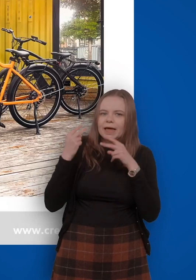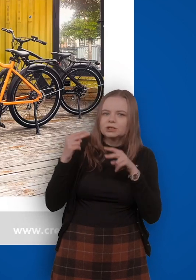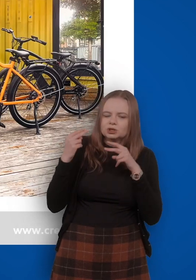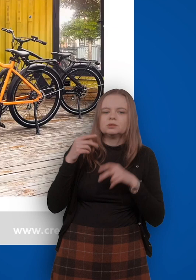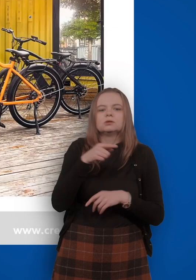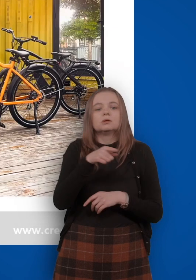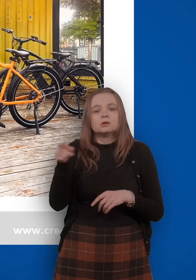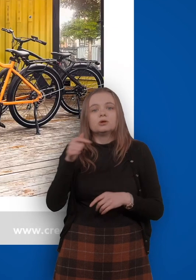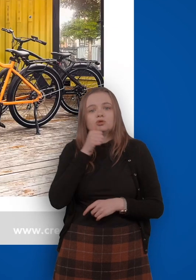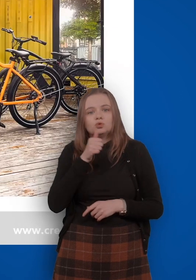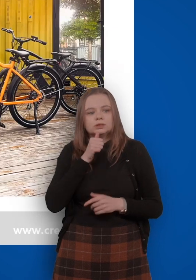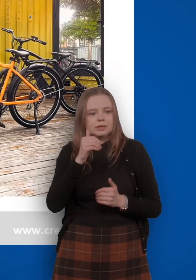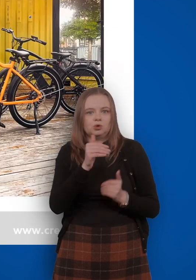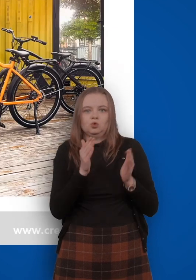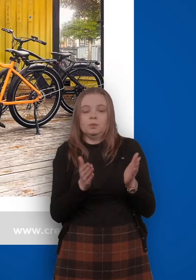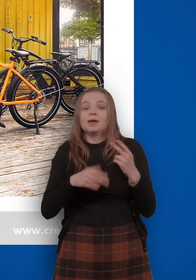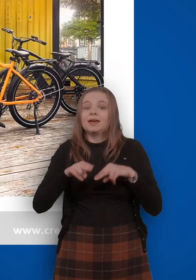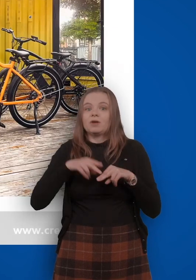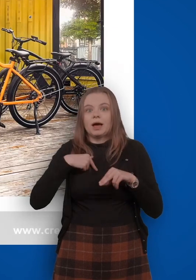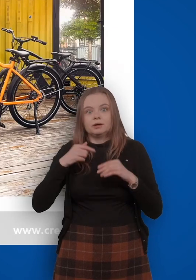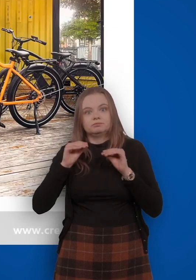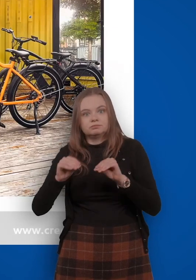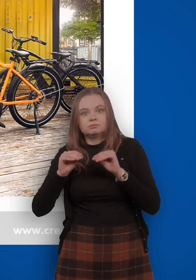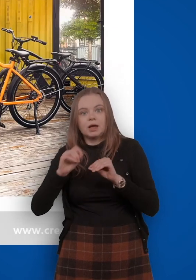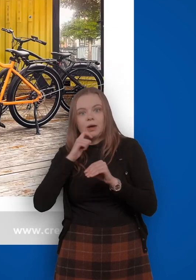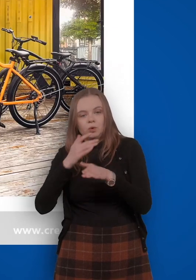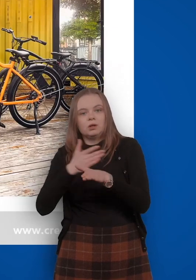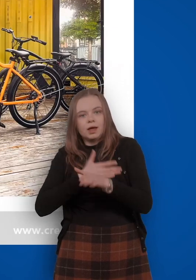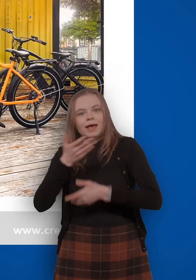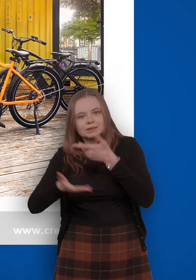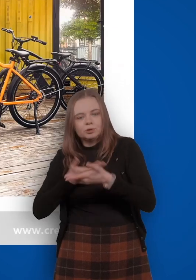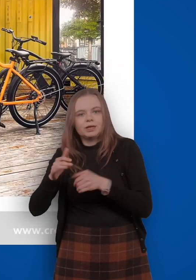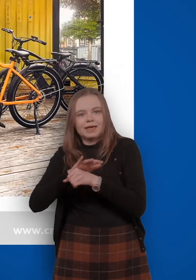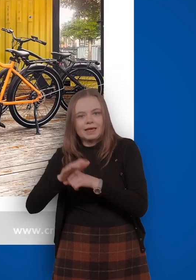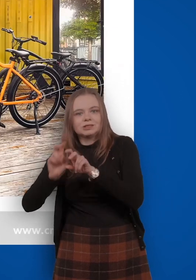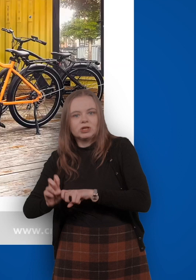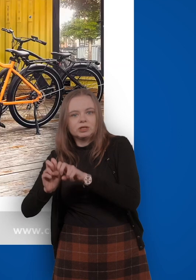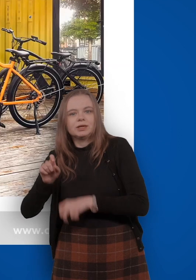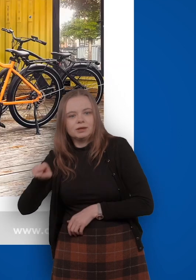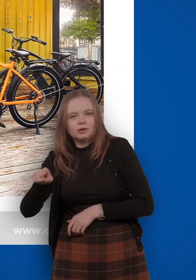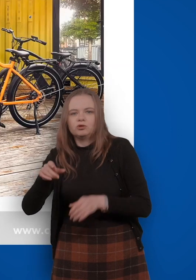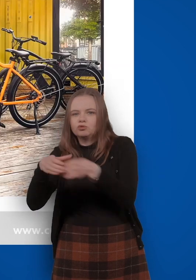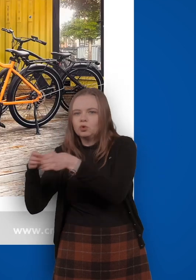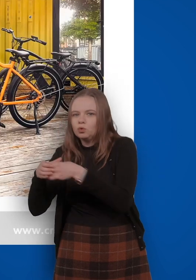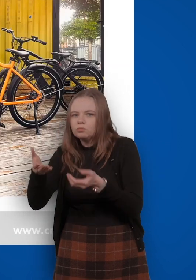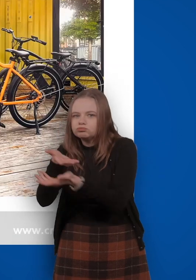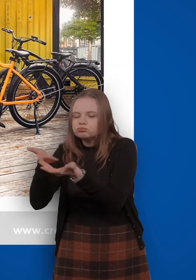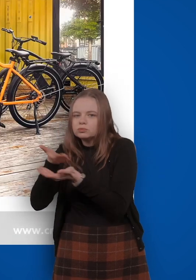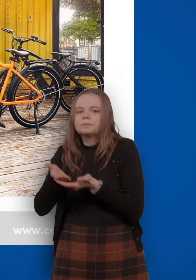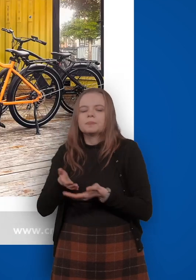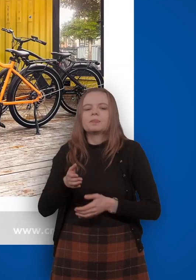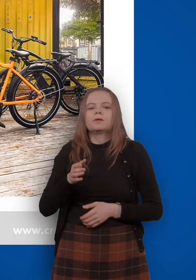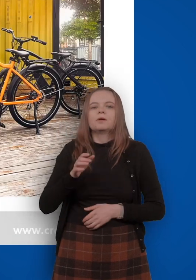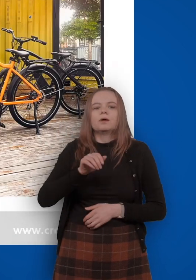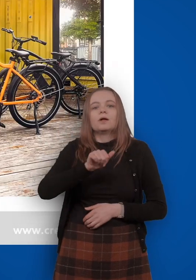cube. Usually if I was teaching this, I would have gone through a case study before this slide, and you would have been working on that in groups. And